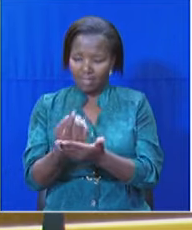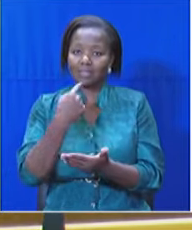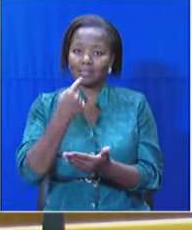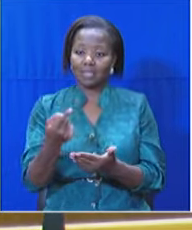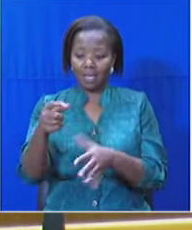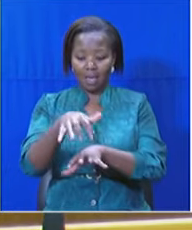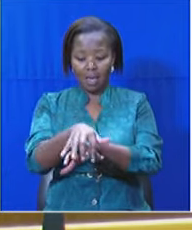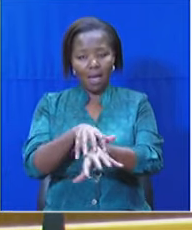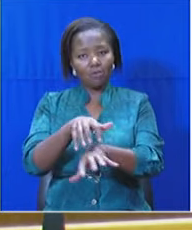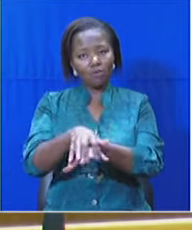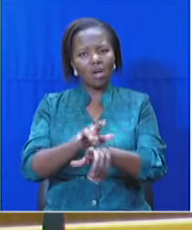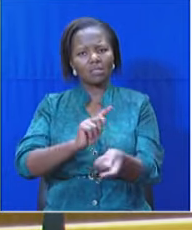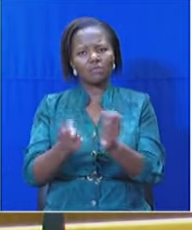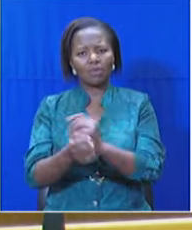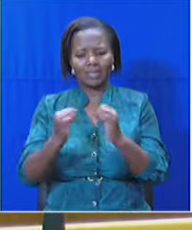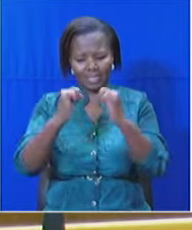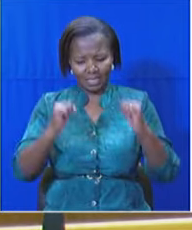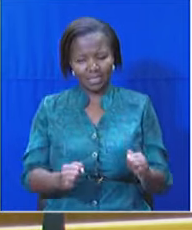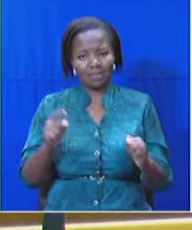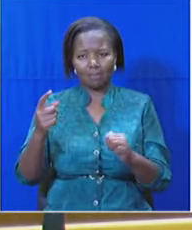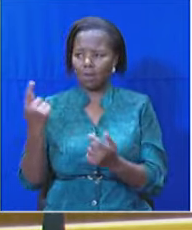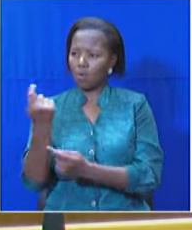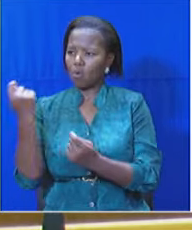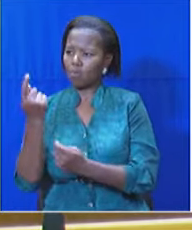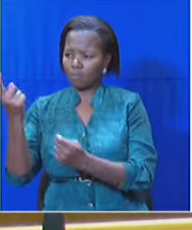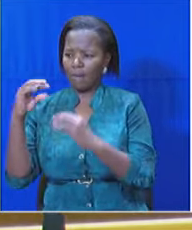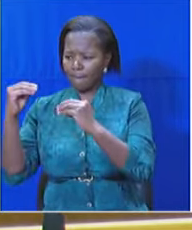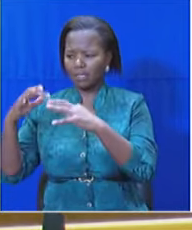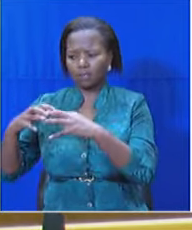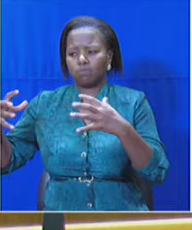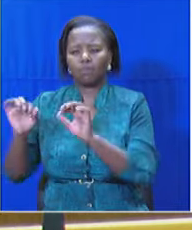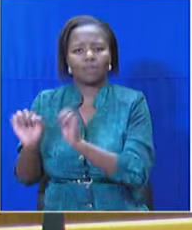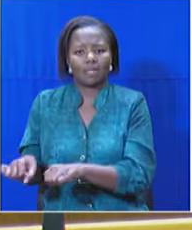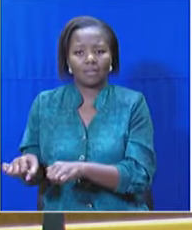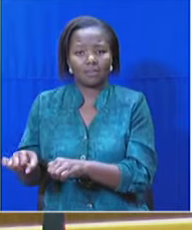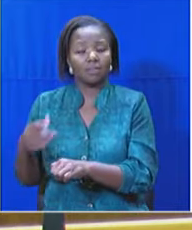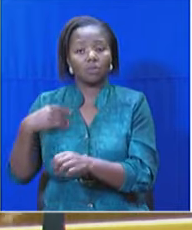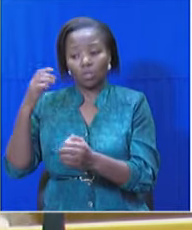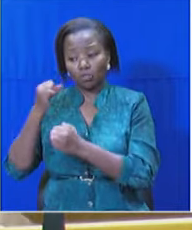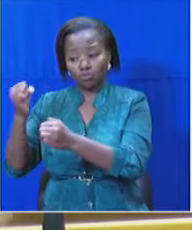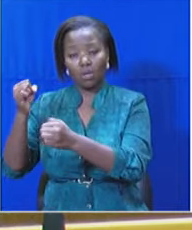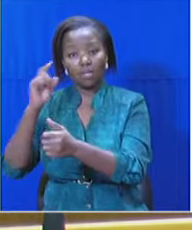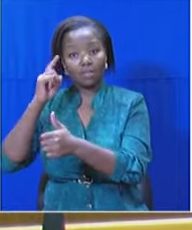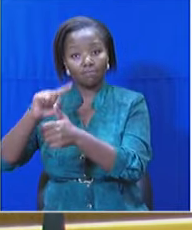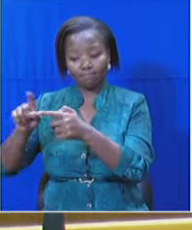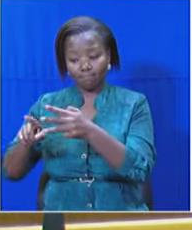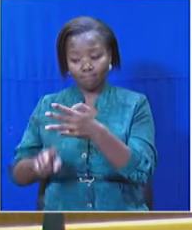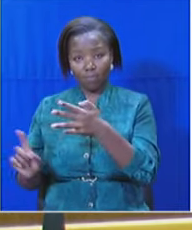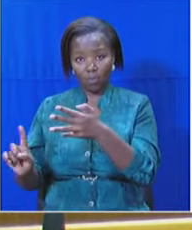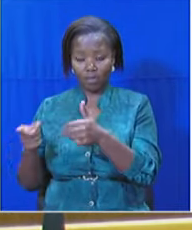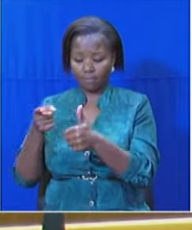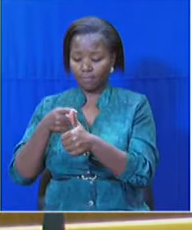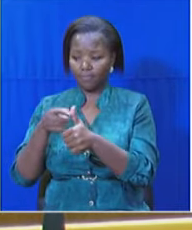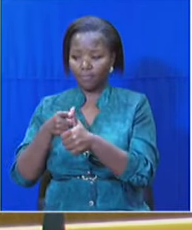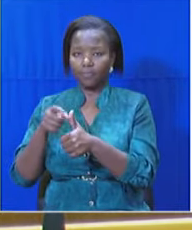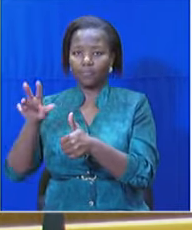system as a strategy for transformation of rural economy. This strategy involves the following development measurables: meeting the basic